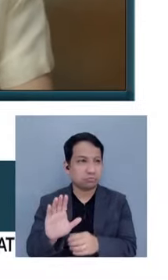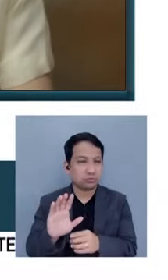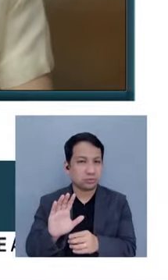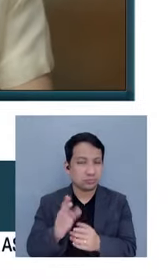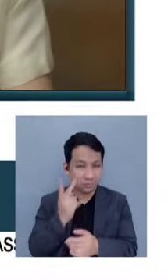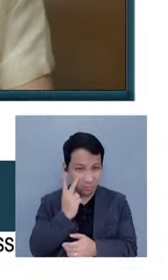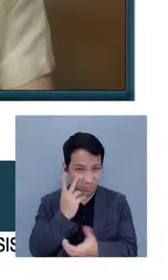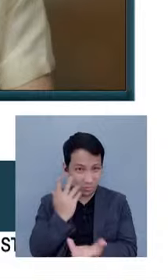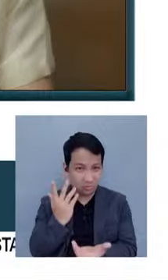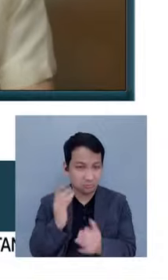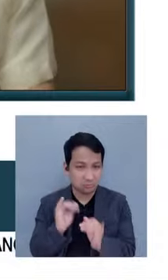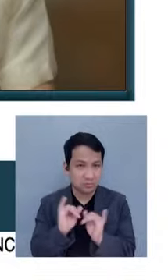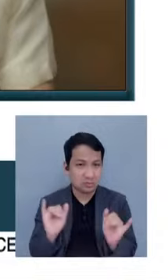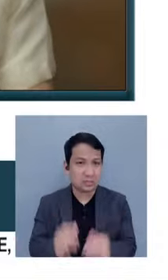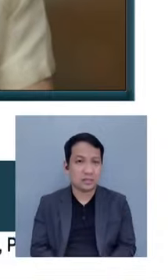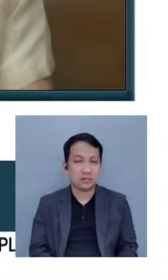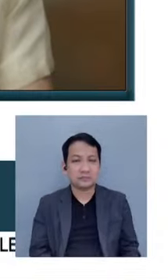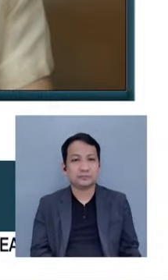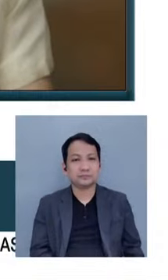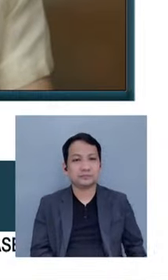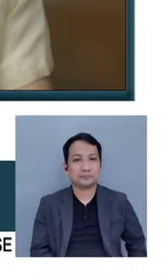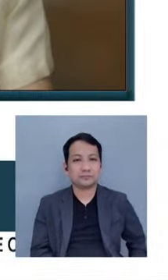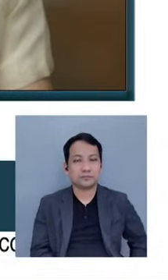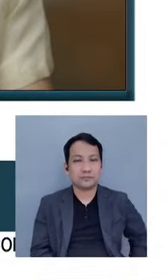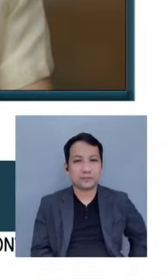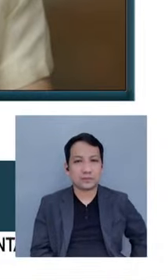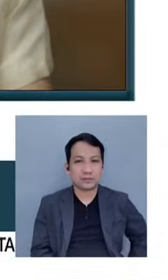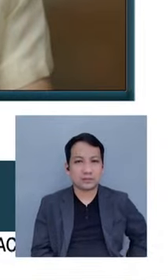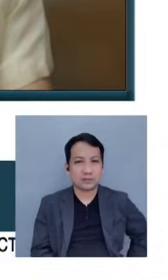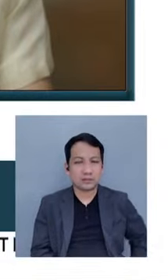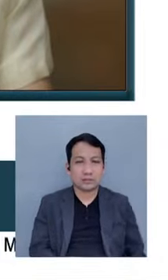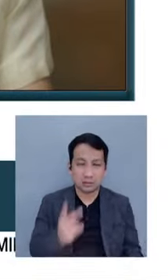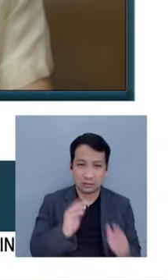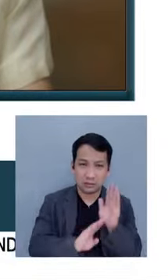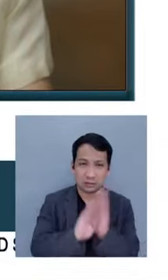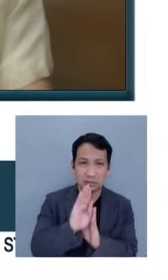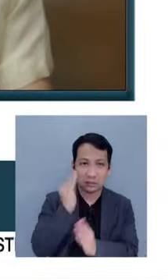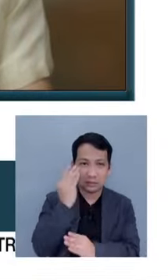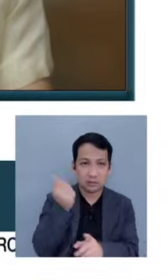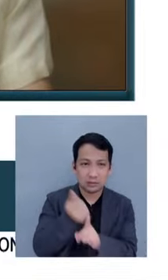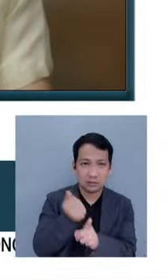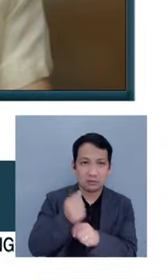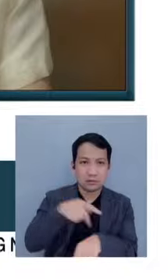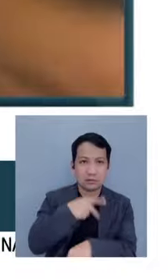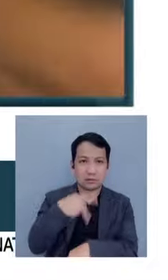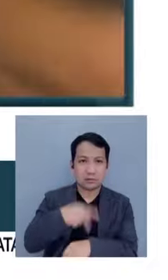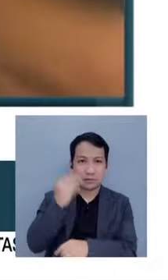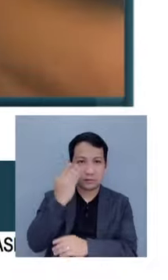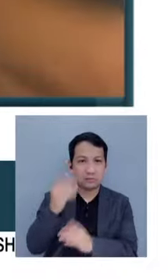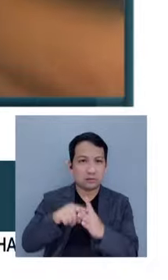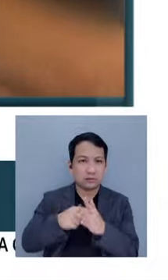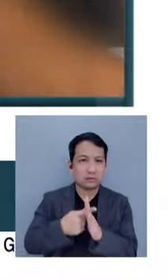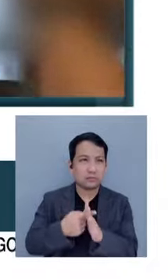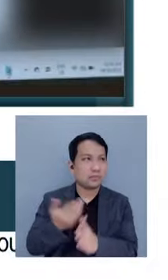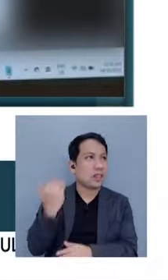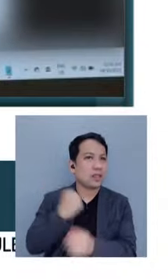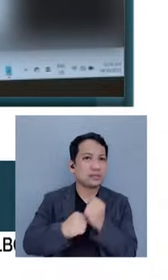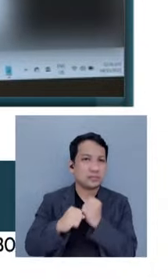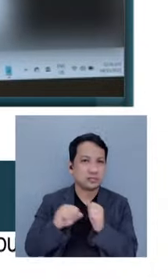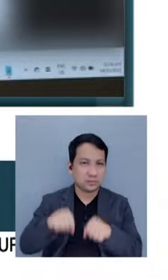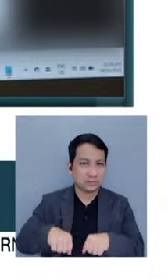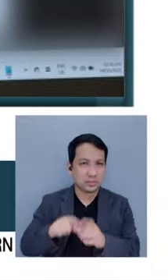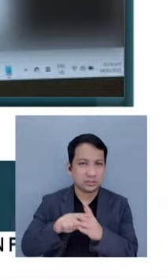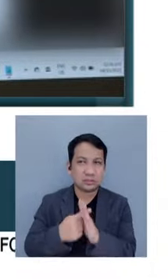as well? Yes, we see an acceleration of cyber attacks in the Philippines. It started with last year.